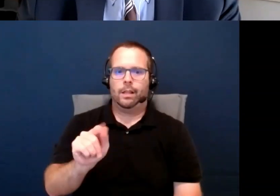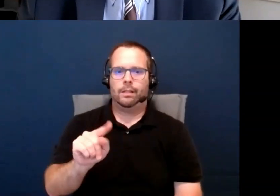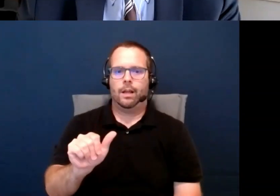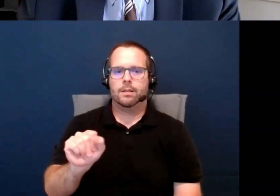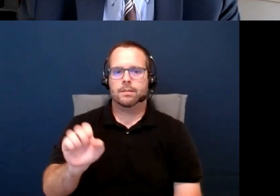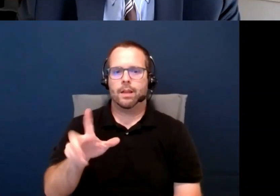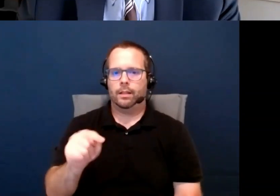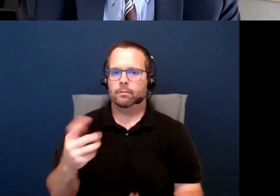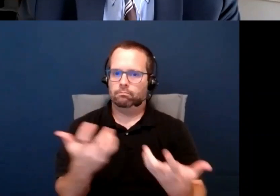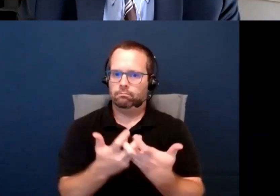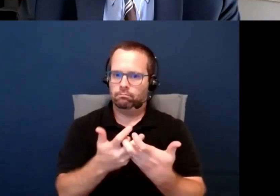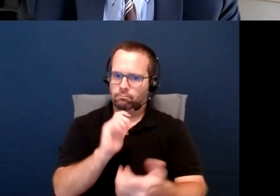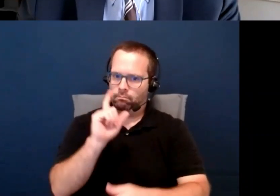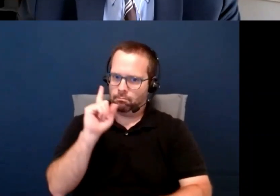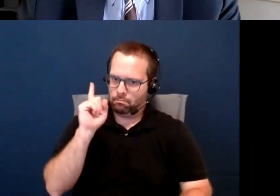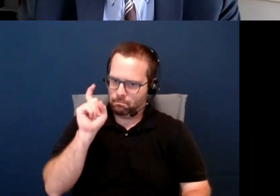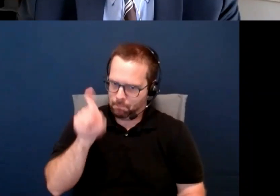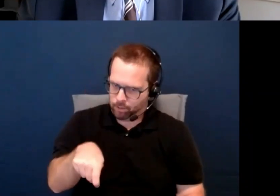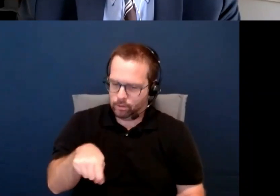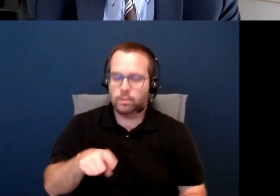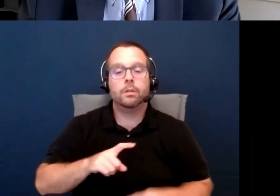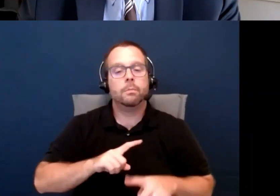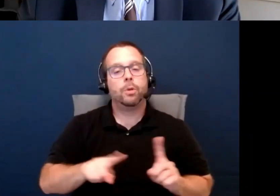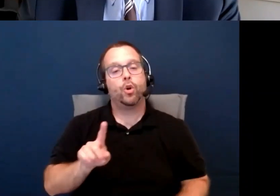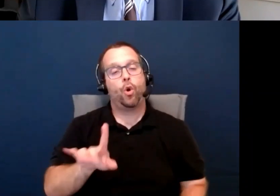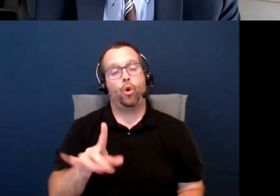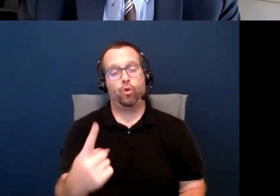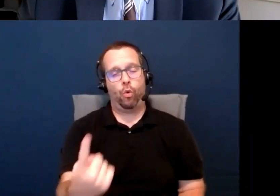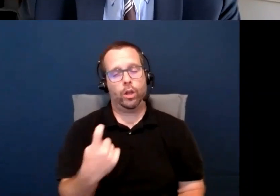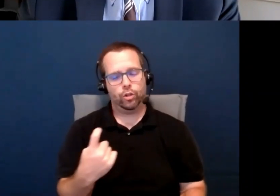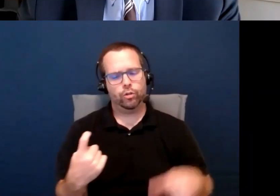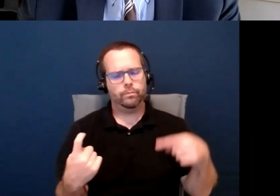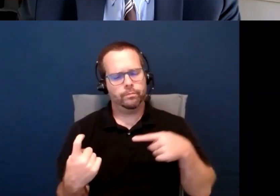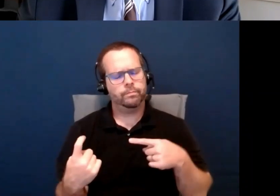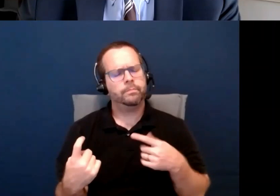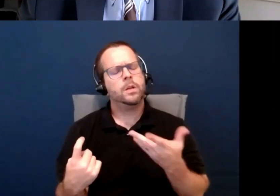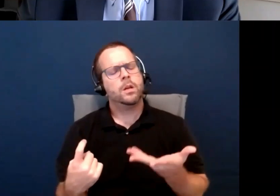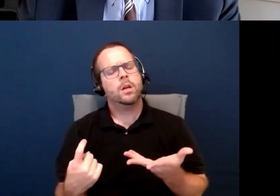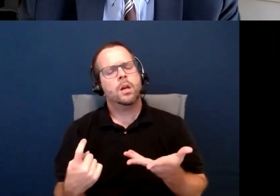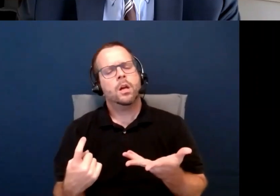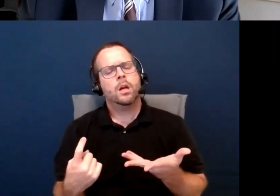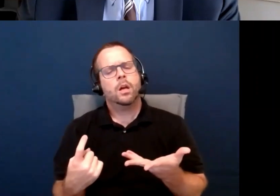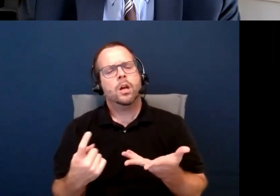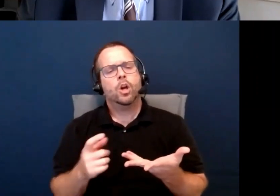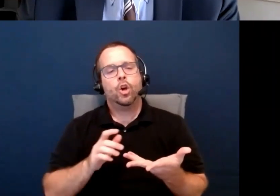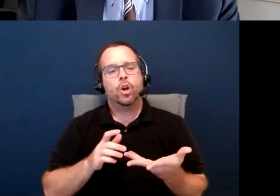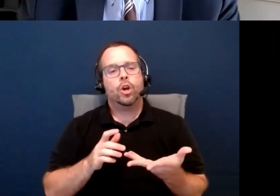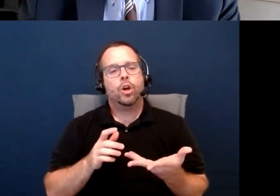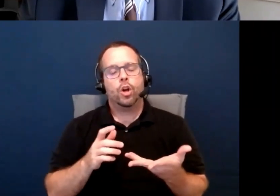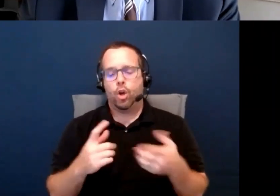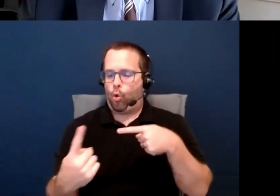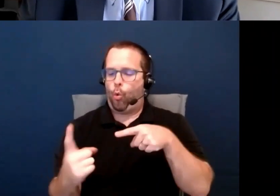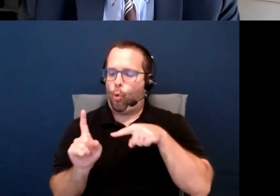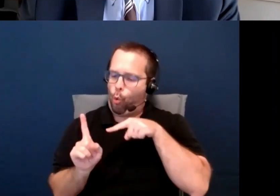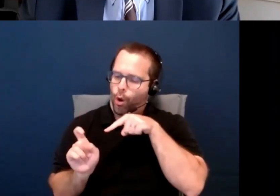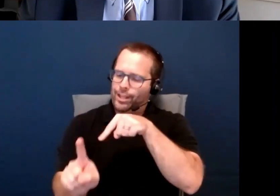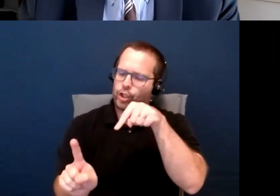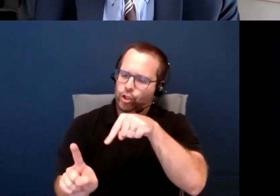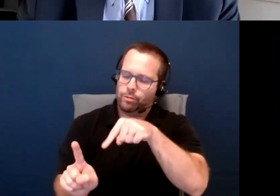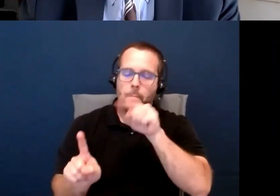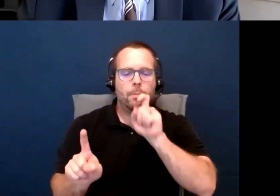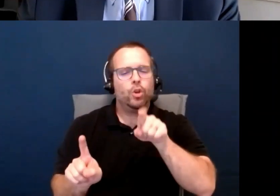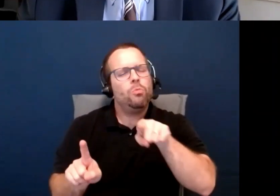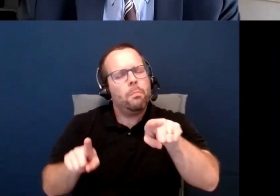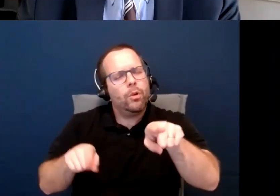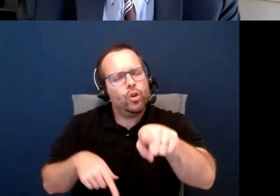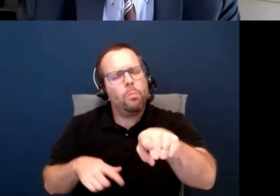the question that you're asking really has to be one that you're passionate about, that's close to your heart,